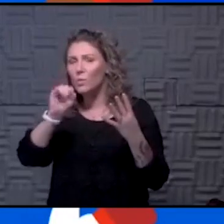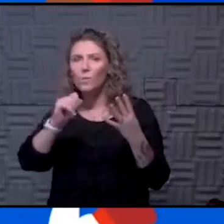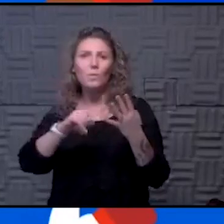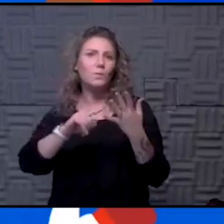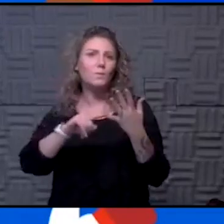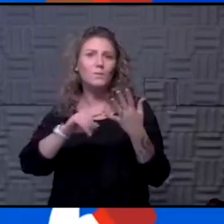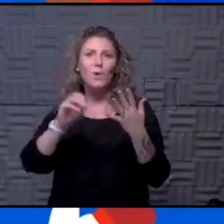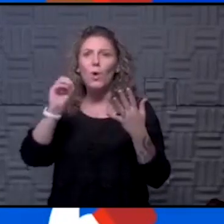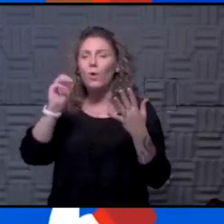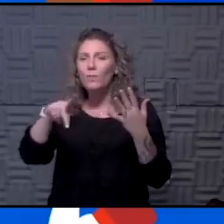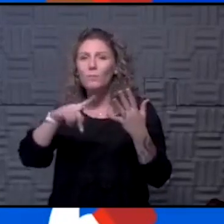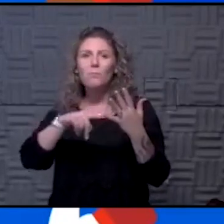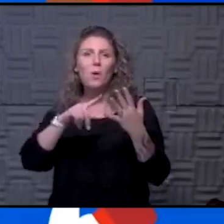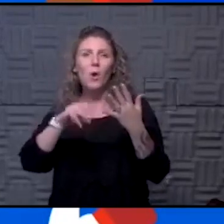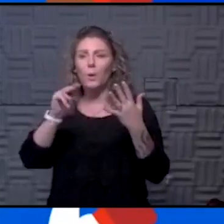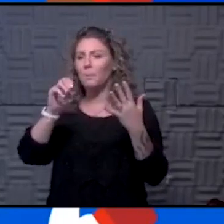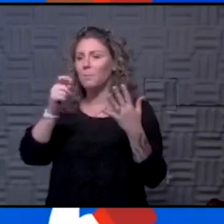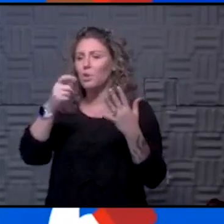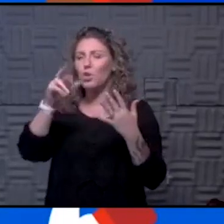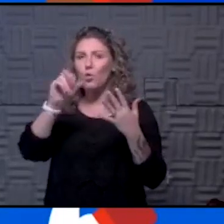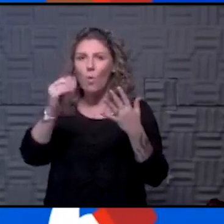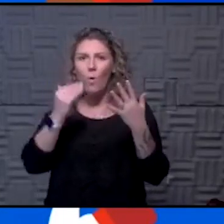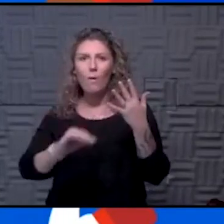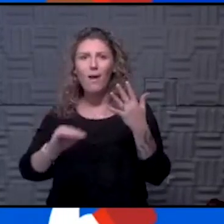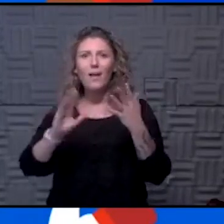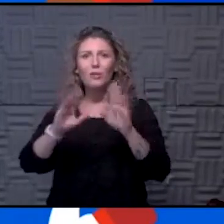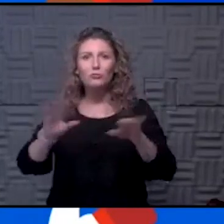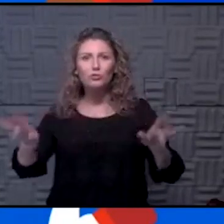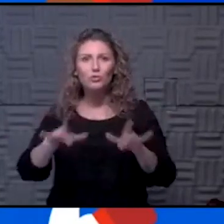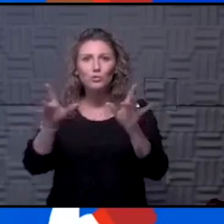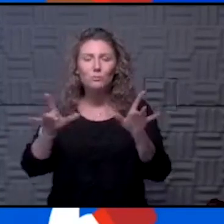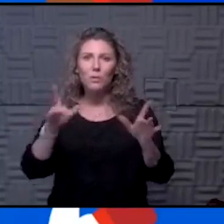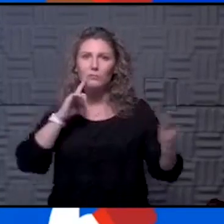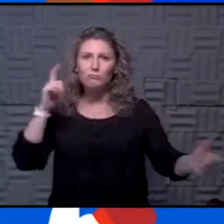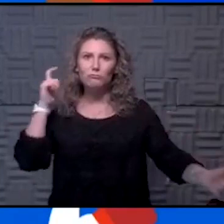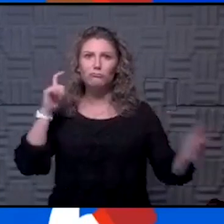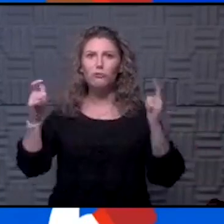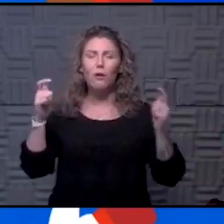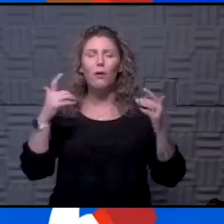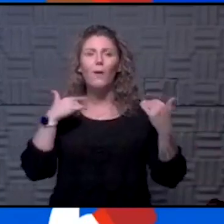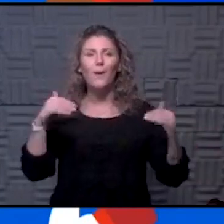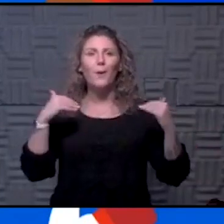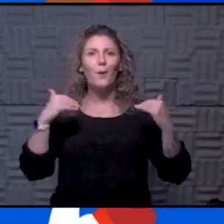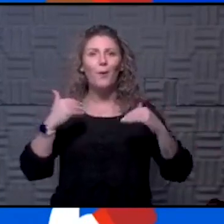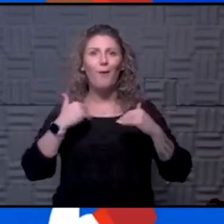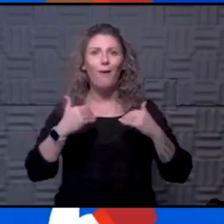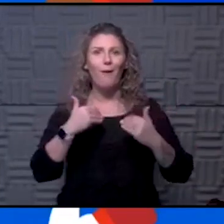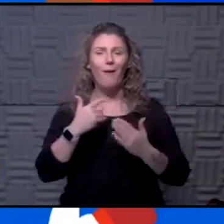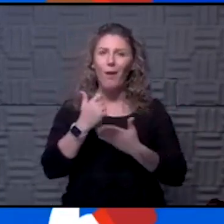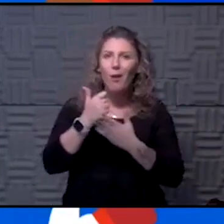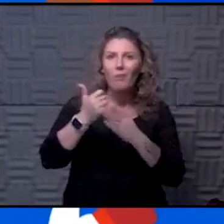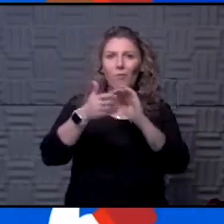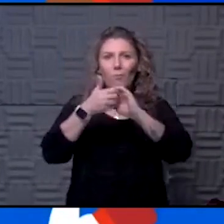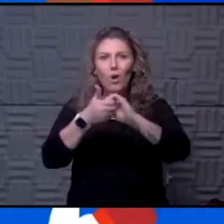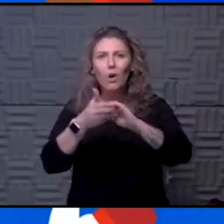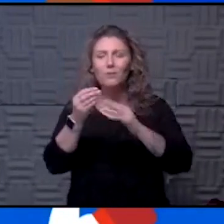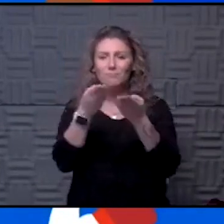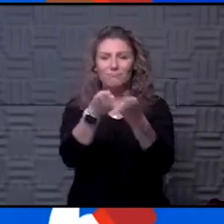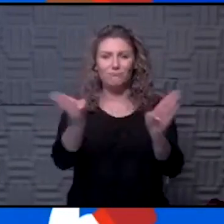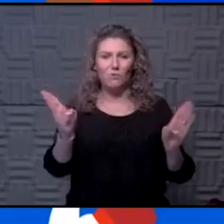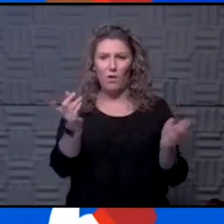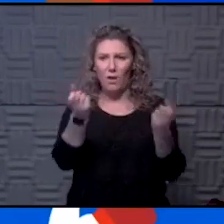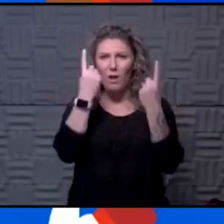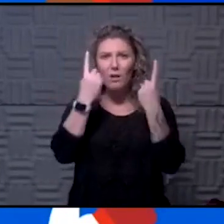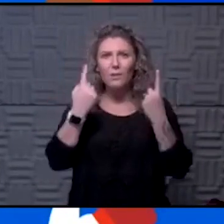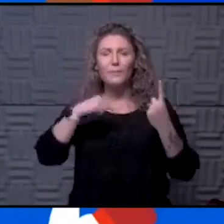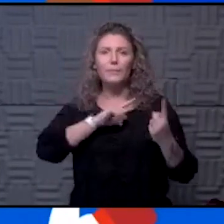Menora, and Children Mercy. Those have been huge, and heart-to-heart health partnerships, just working very broadly, understanding that